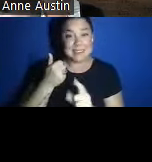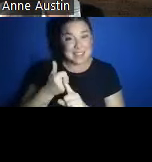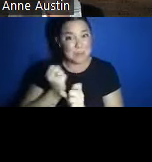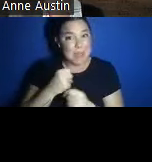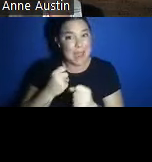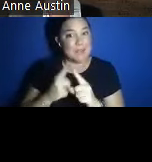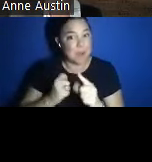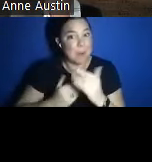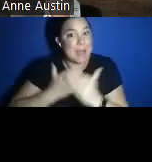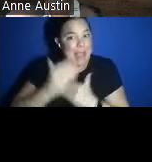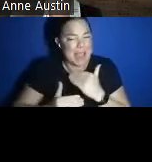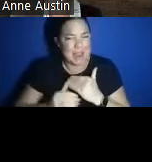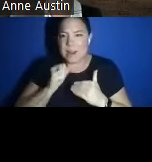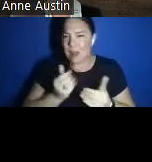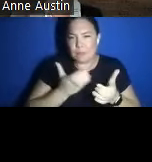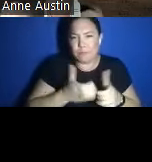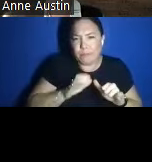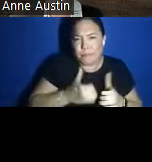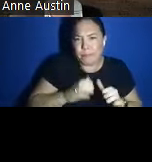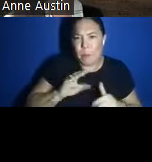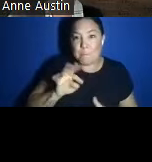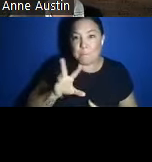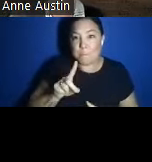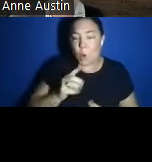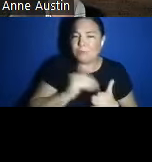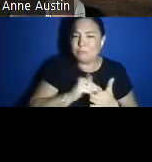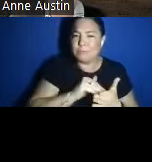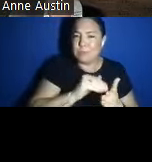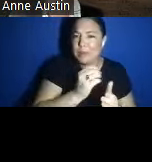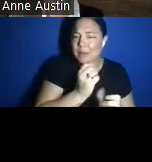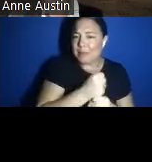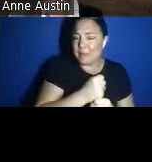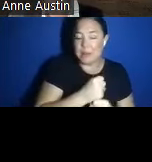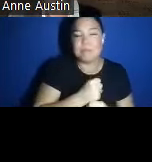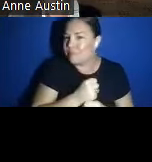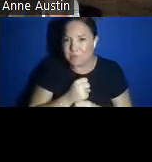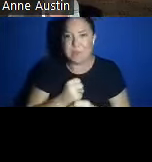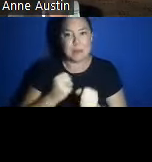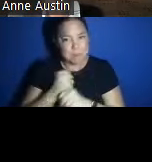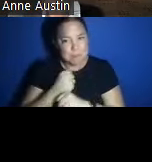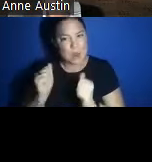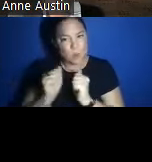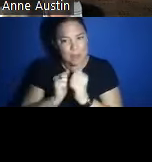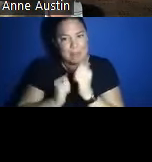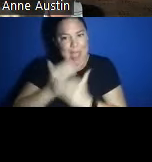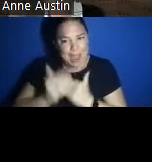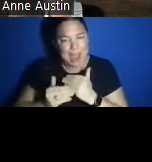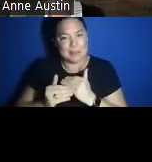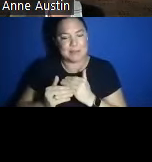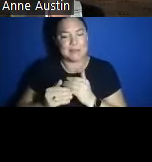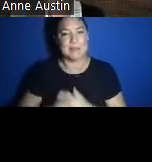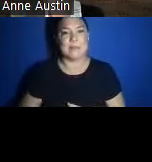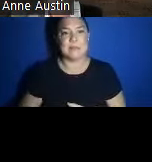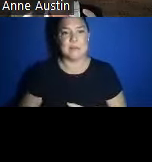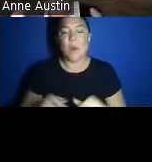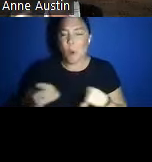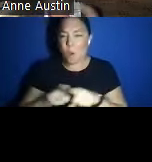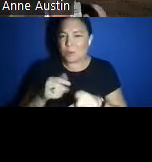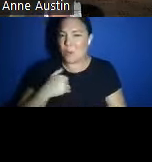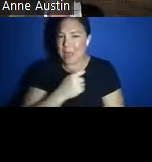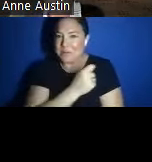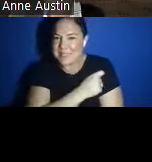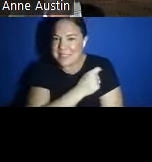mold so that they could be reproduced over and over and over again. They have tattoo symbols that look